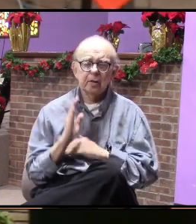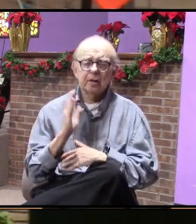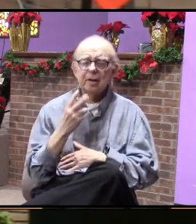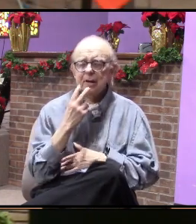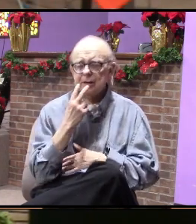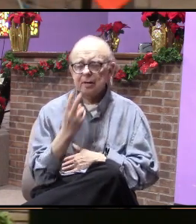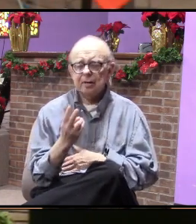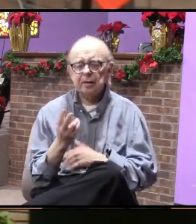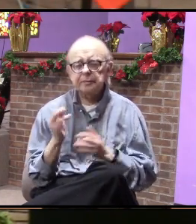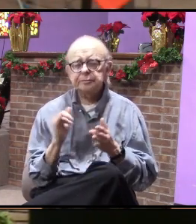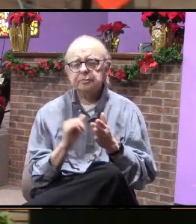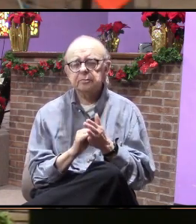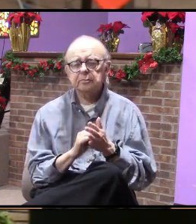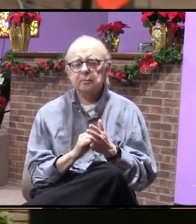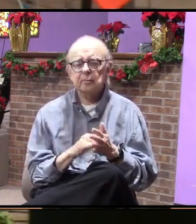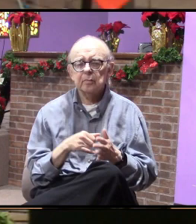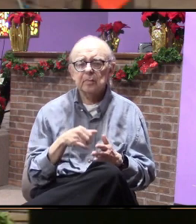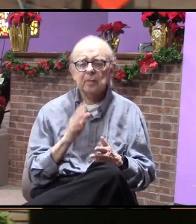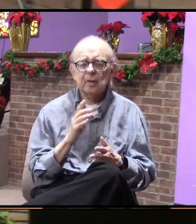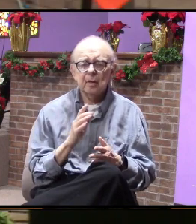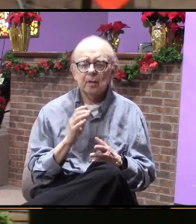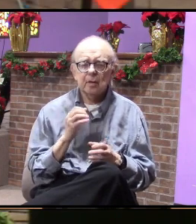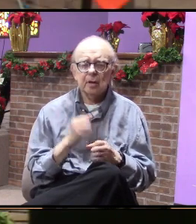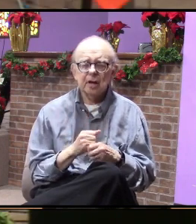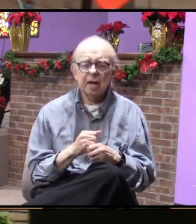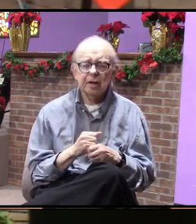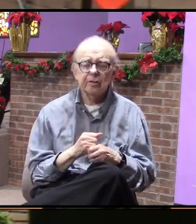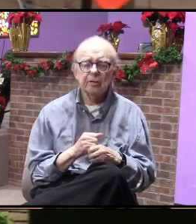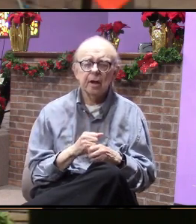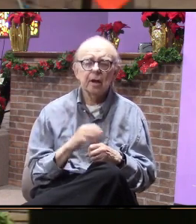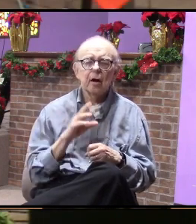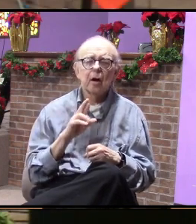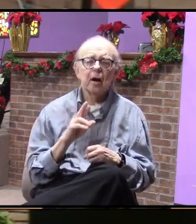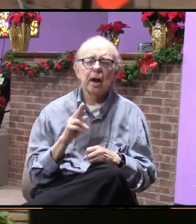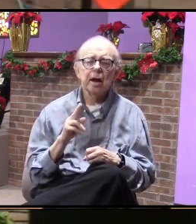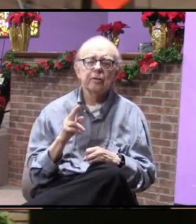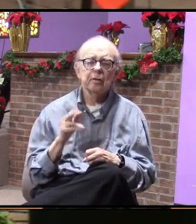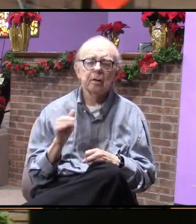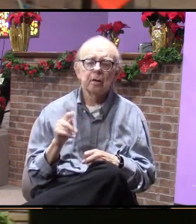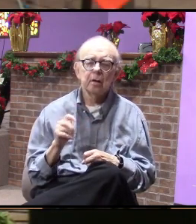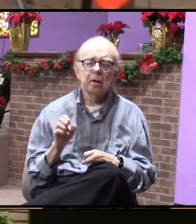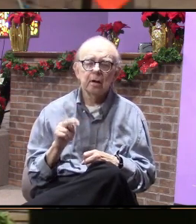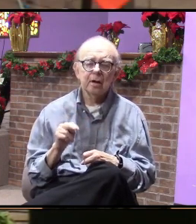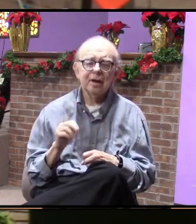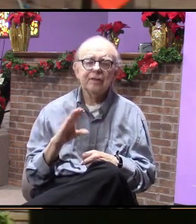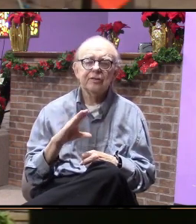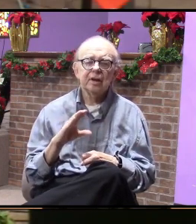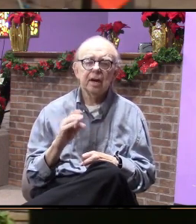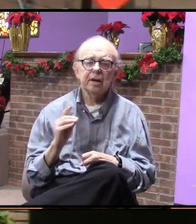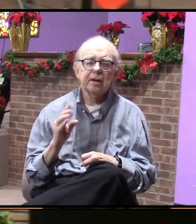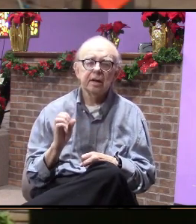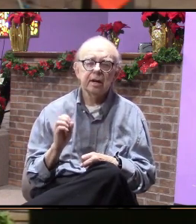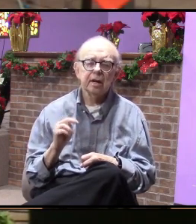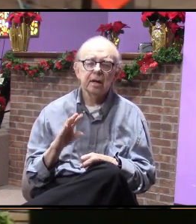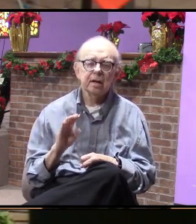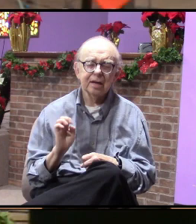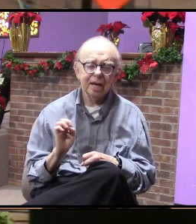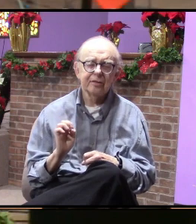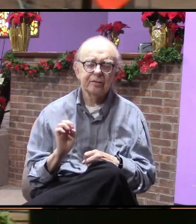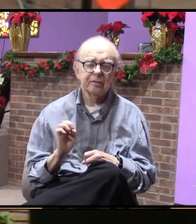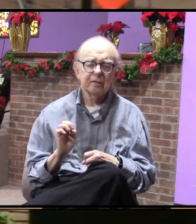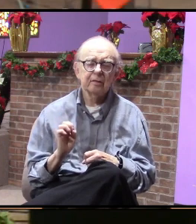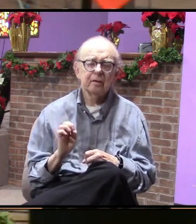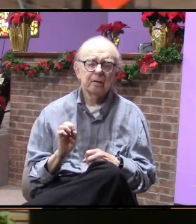actually see that God got into a rhythm or cadence, even